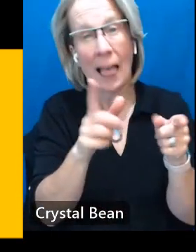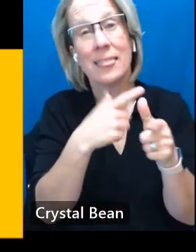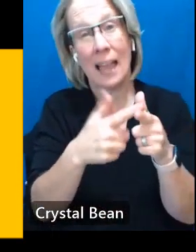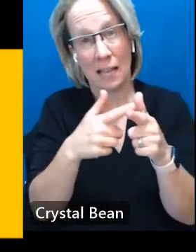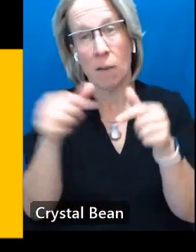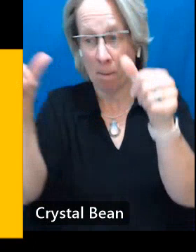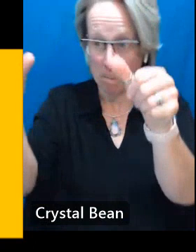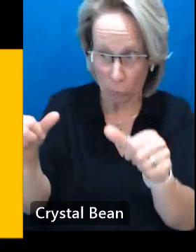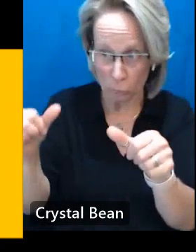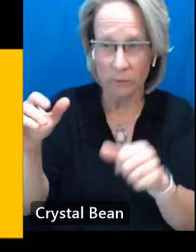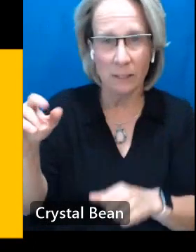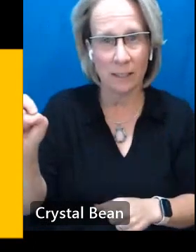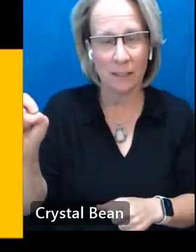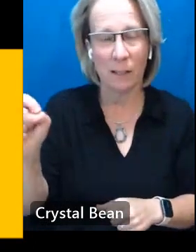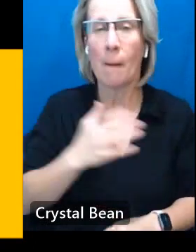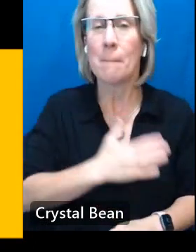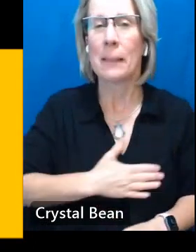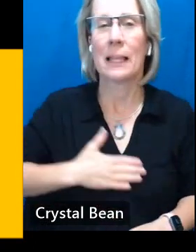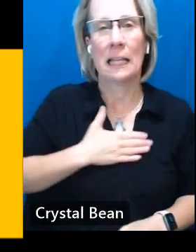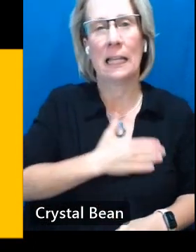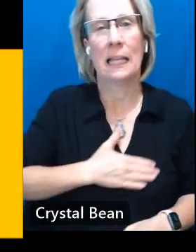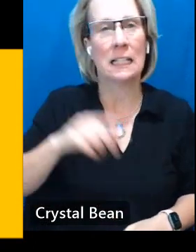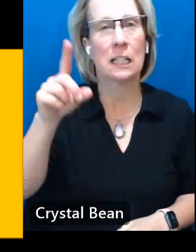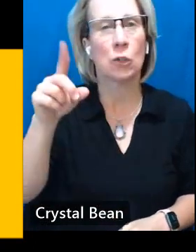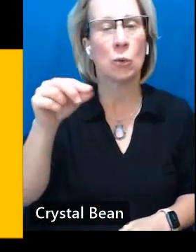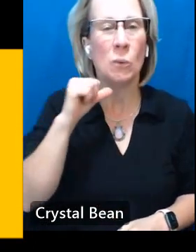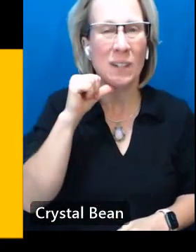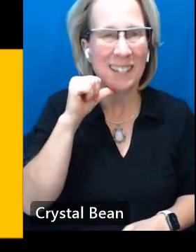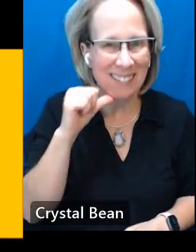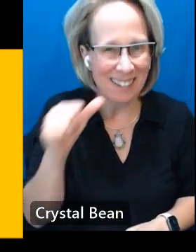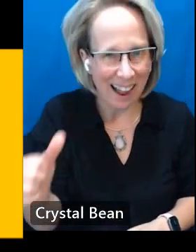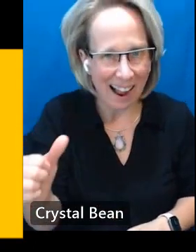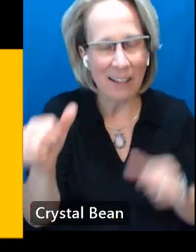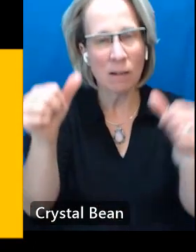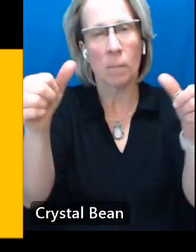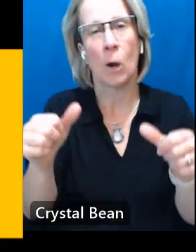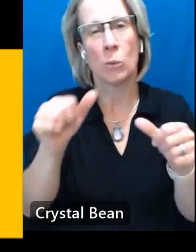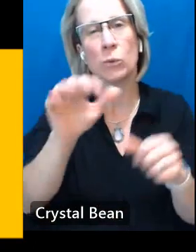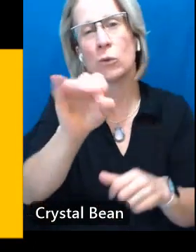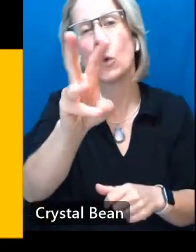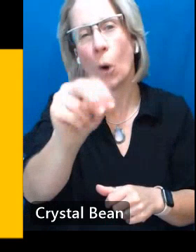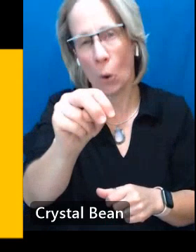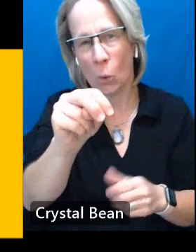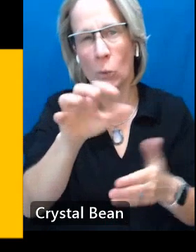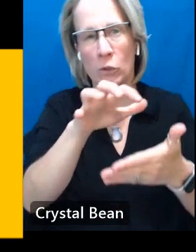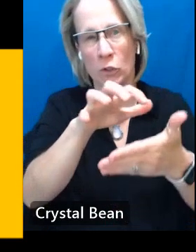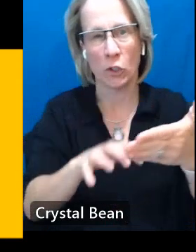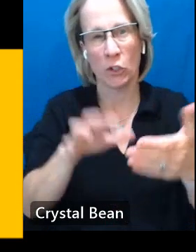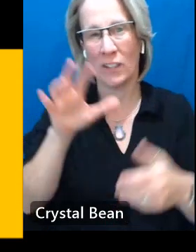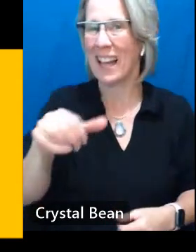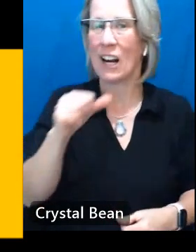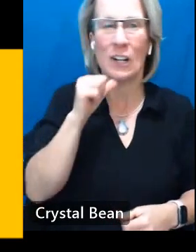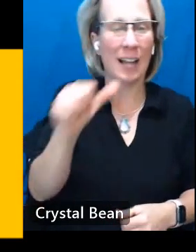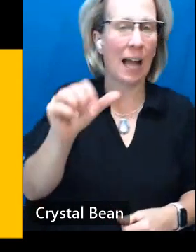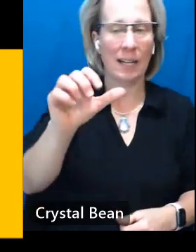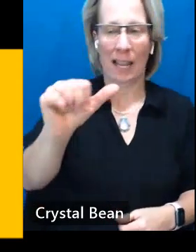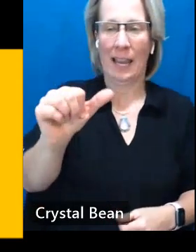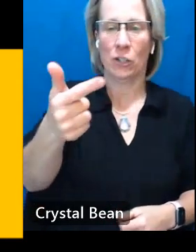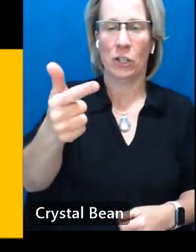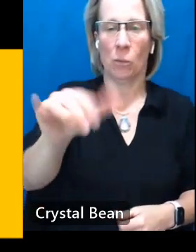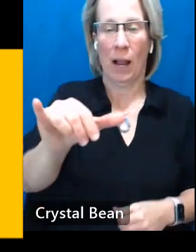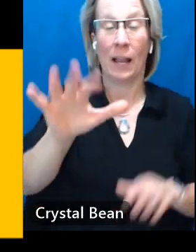do not ever attempt to post your own journals that are not your AGY entry types. This is another